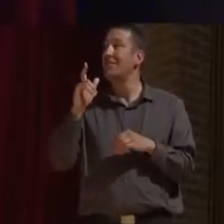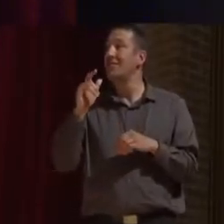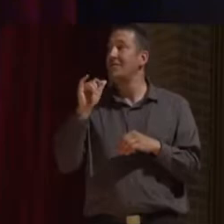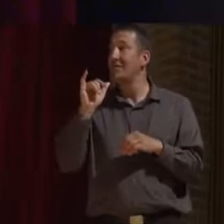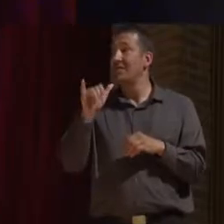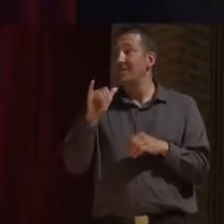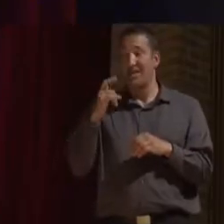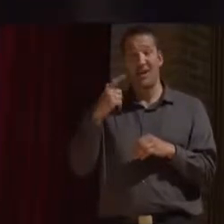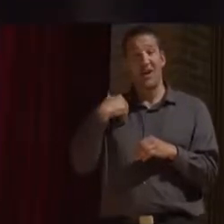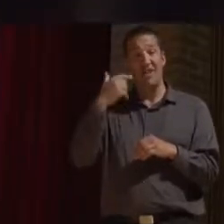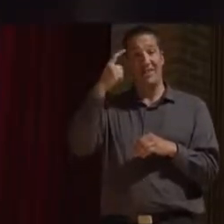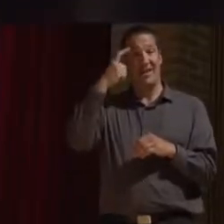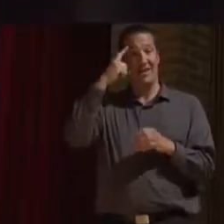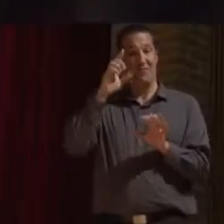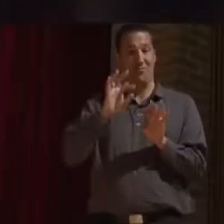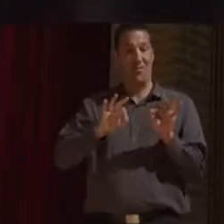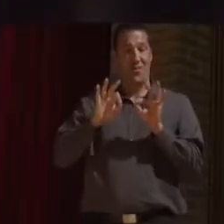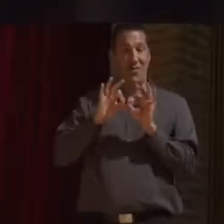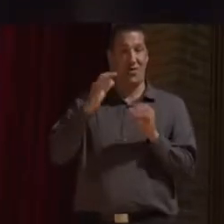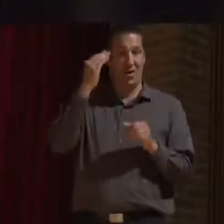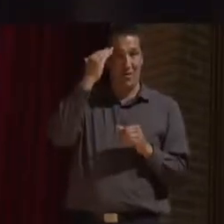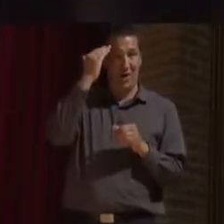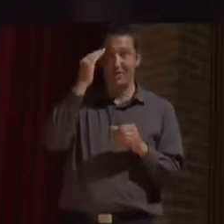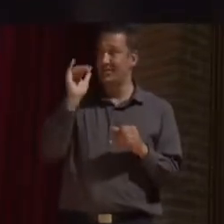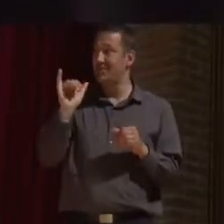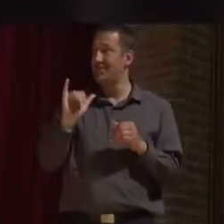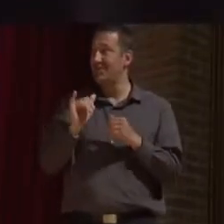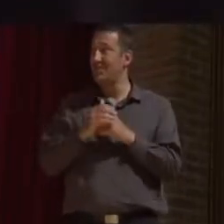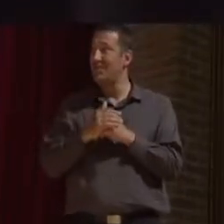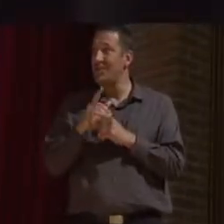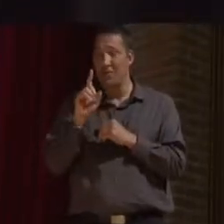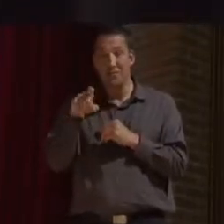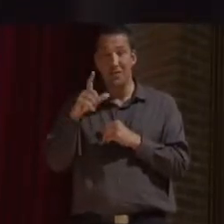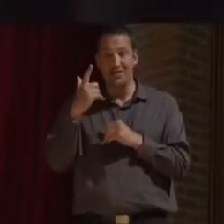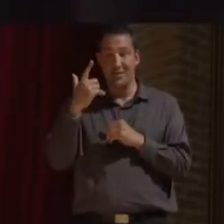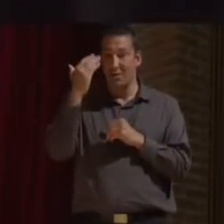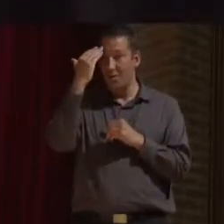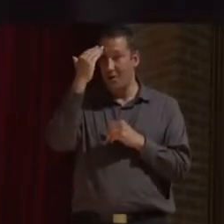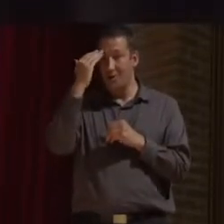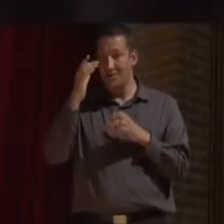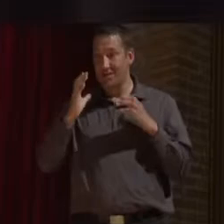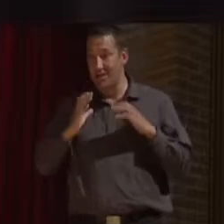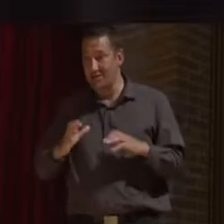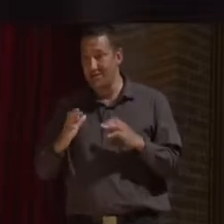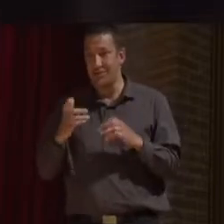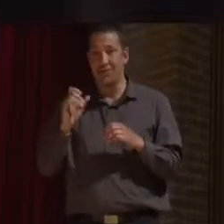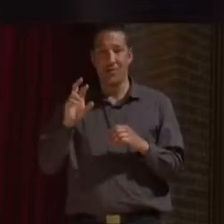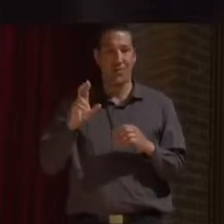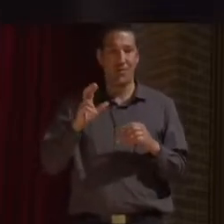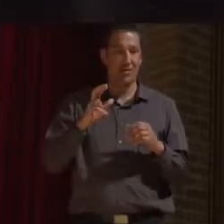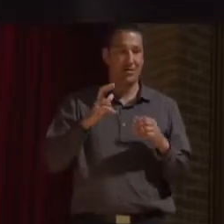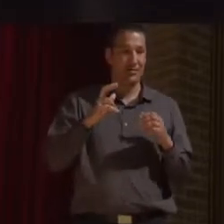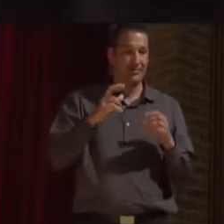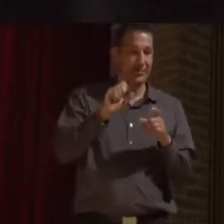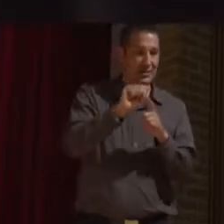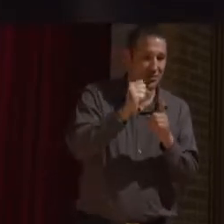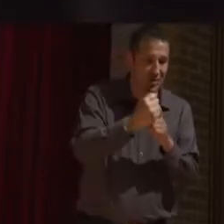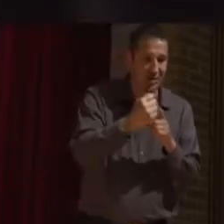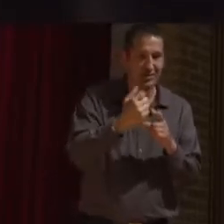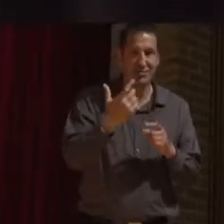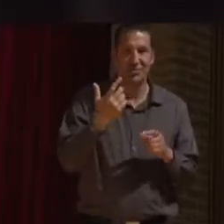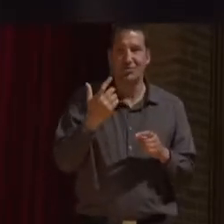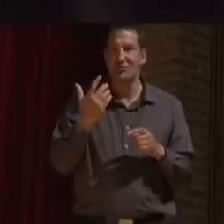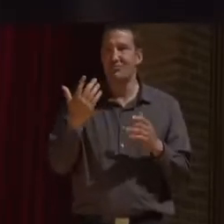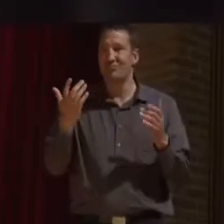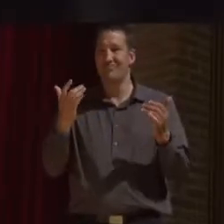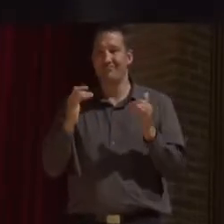think awareness is something that's missing sometimes. It's, whether or not it's awareness to a customer or awareness to a situation, awareness to